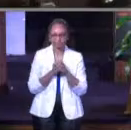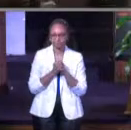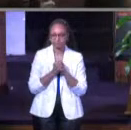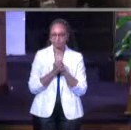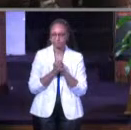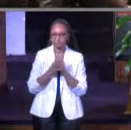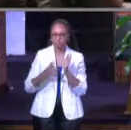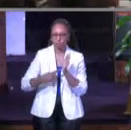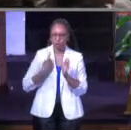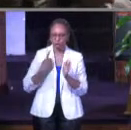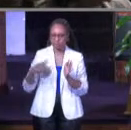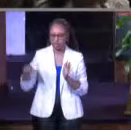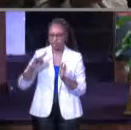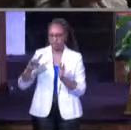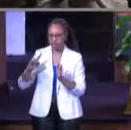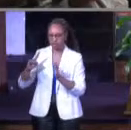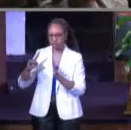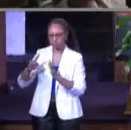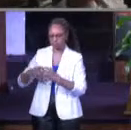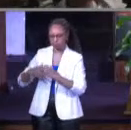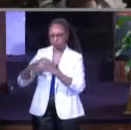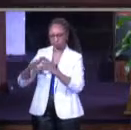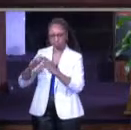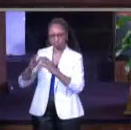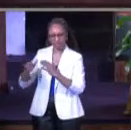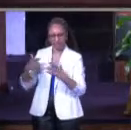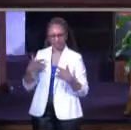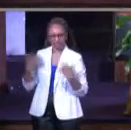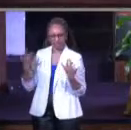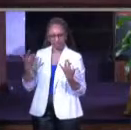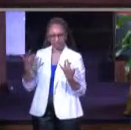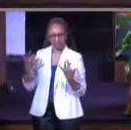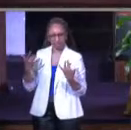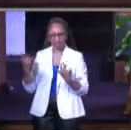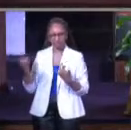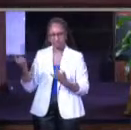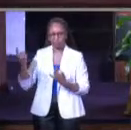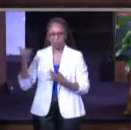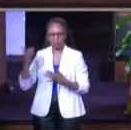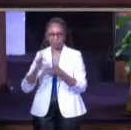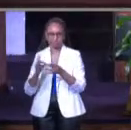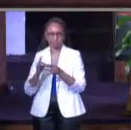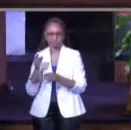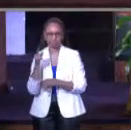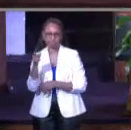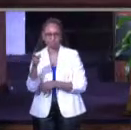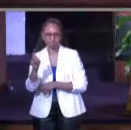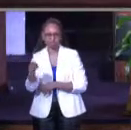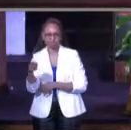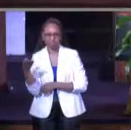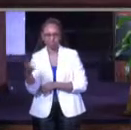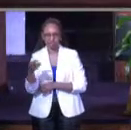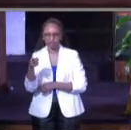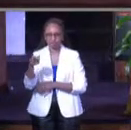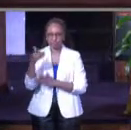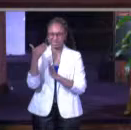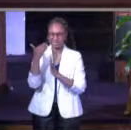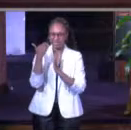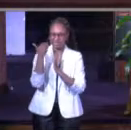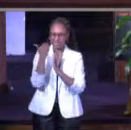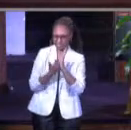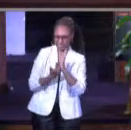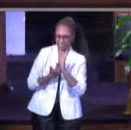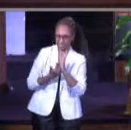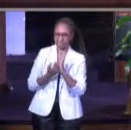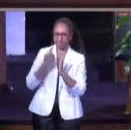So when they were putting the event together, somebody said, Sister Fields needs to be at that event, and she was listed as somebody, as an expert in her field